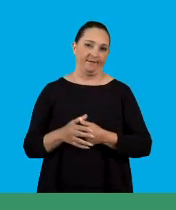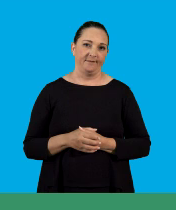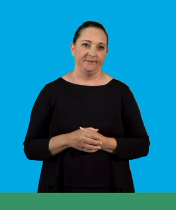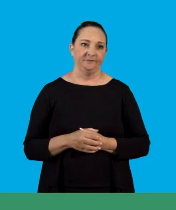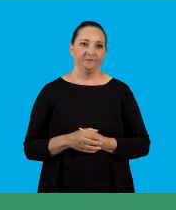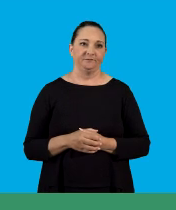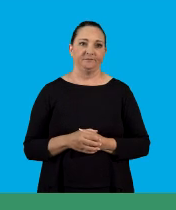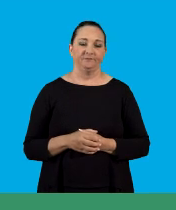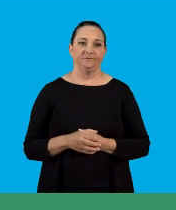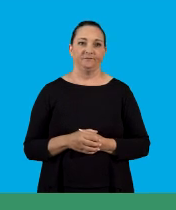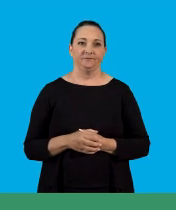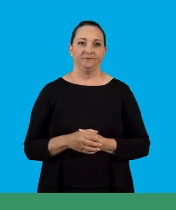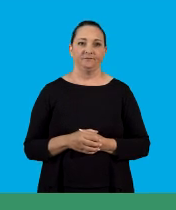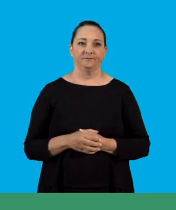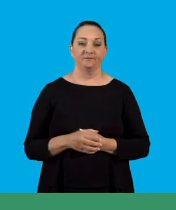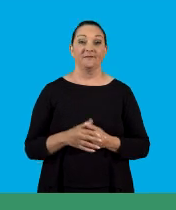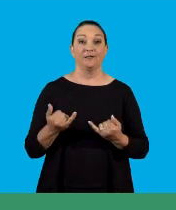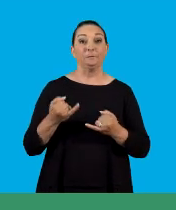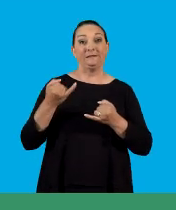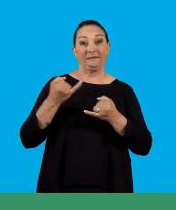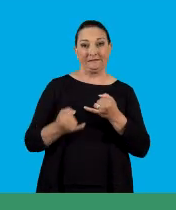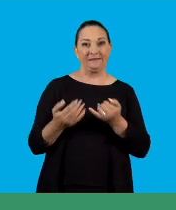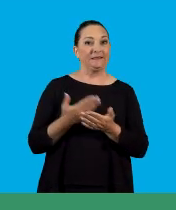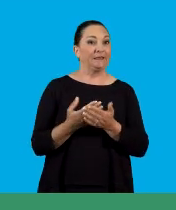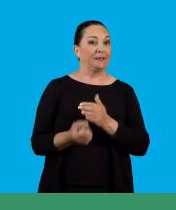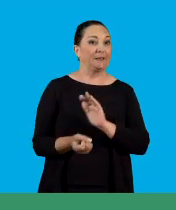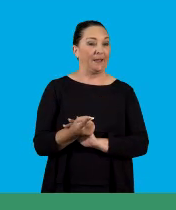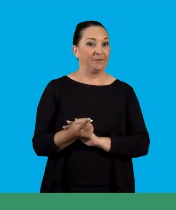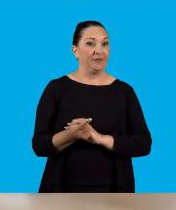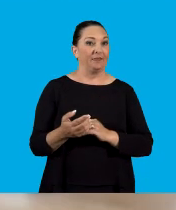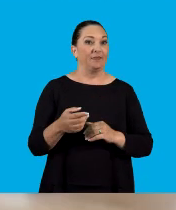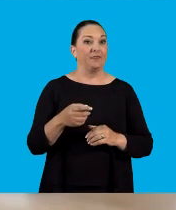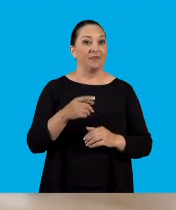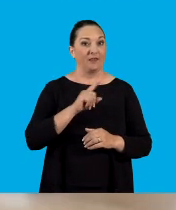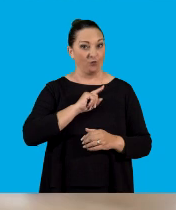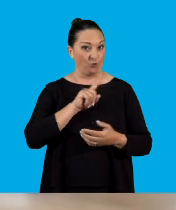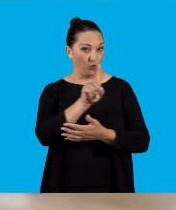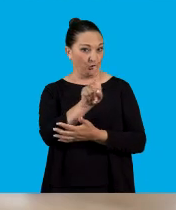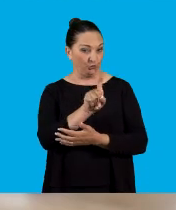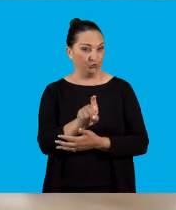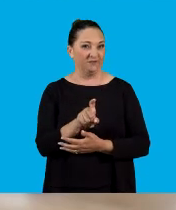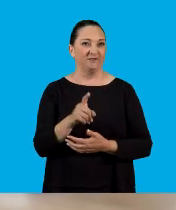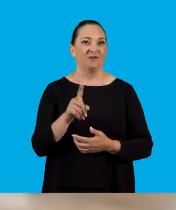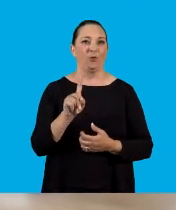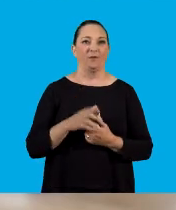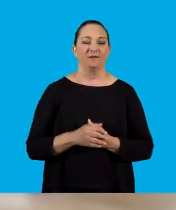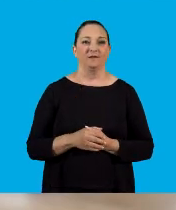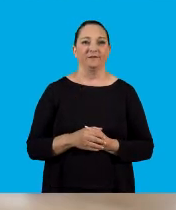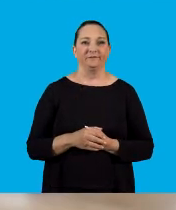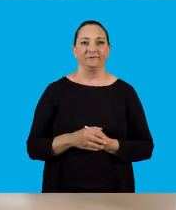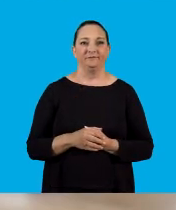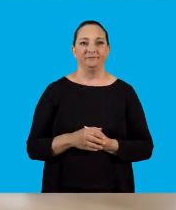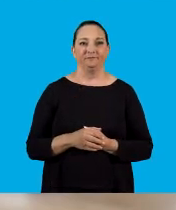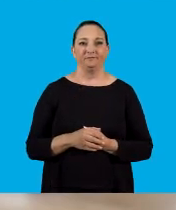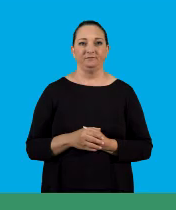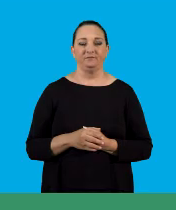production. So let us look into the common error that normally happens when it comes to such a question. So the common error